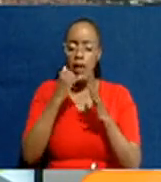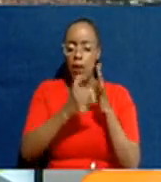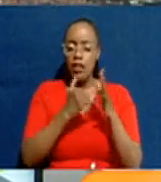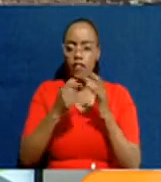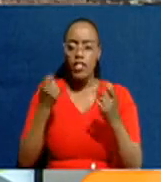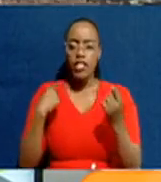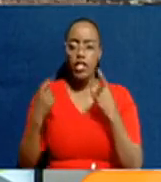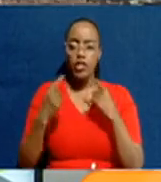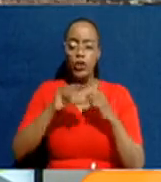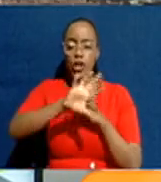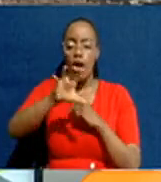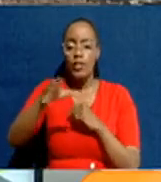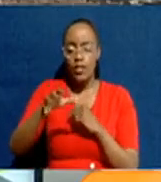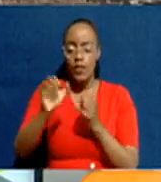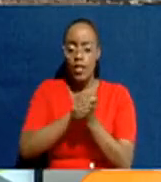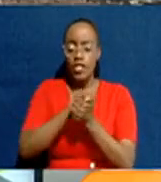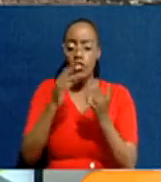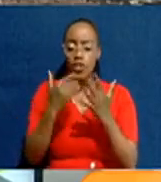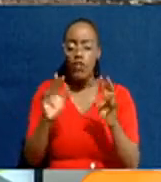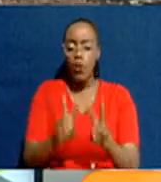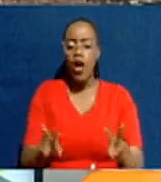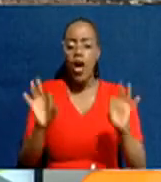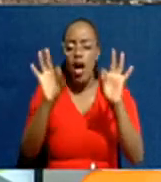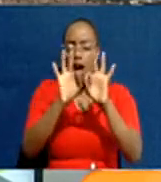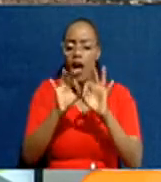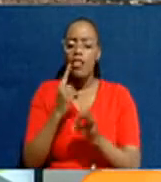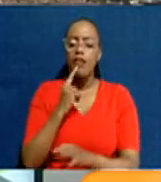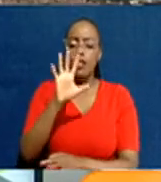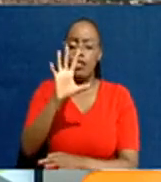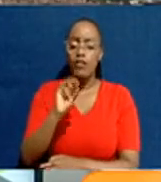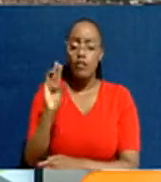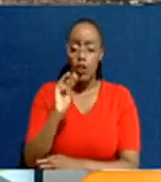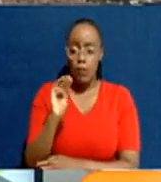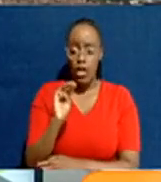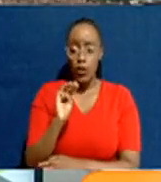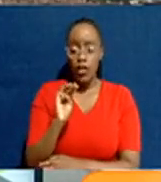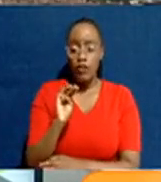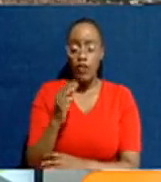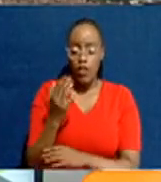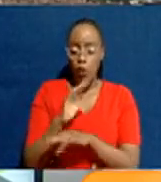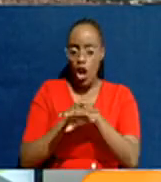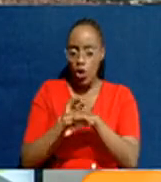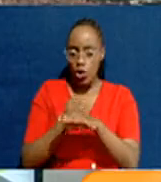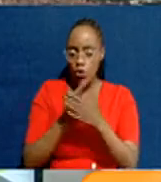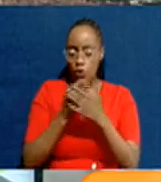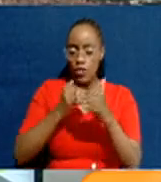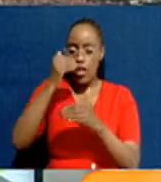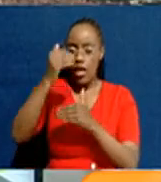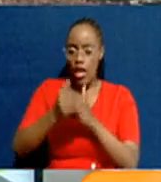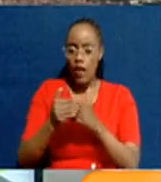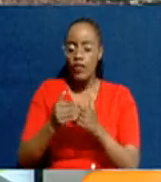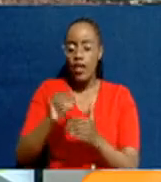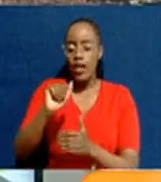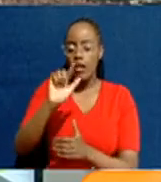Kericho County and destruction of property amounting to 150 million shillings. Now, the summons comes just 2 weeks after Ekaterra